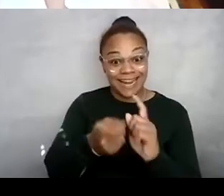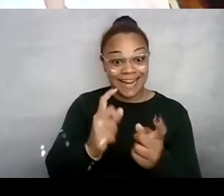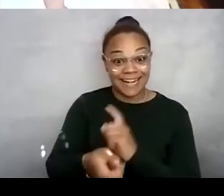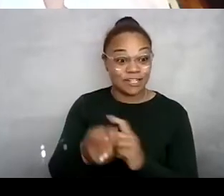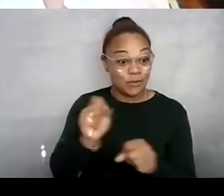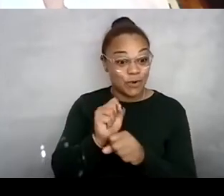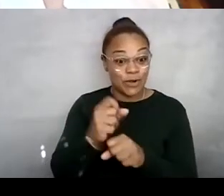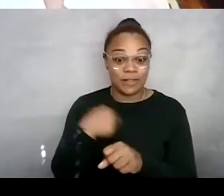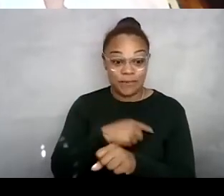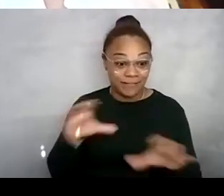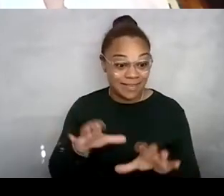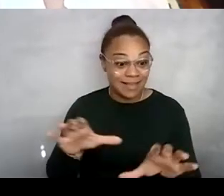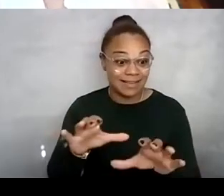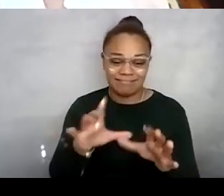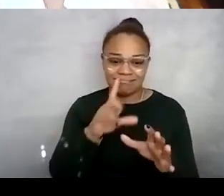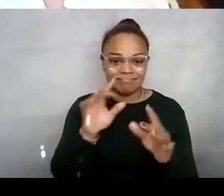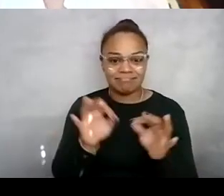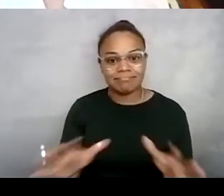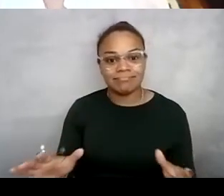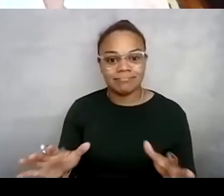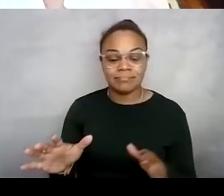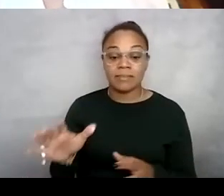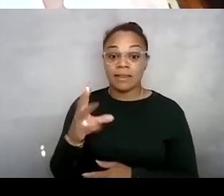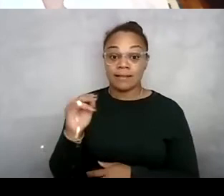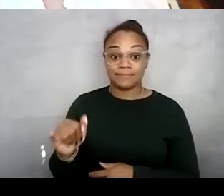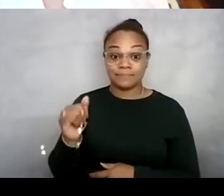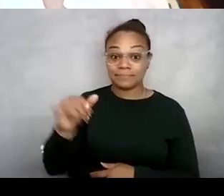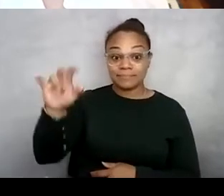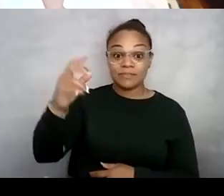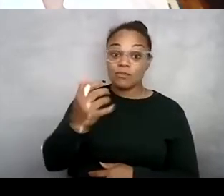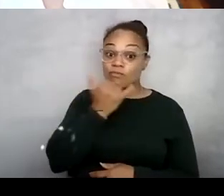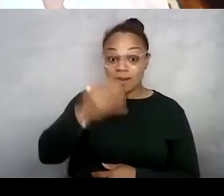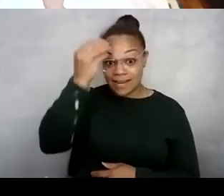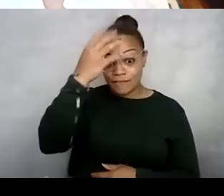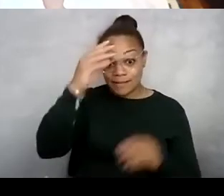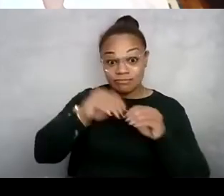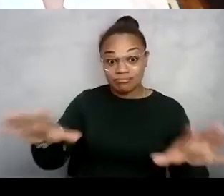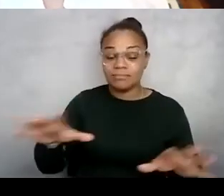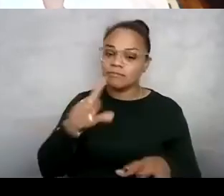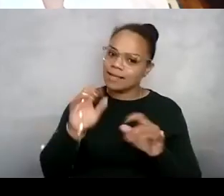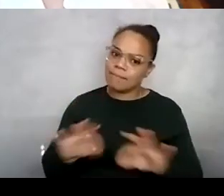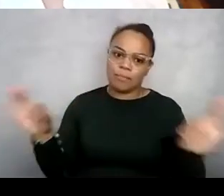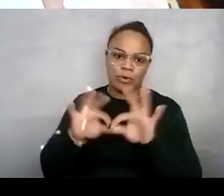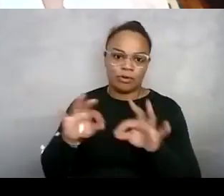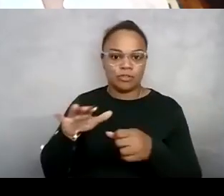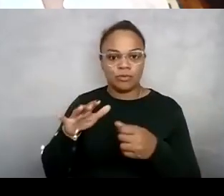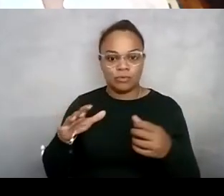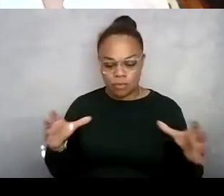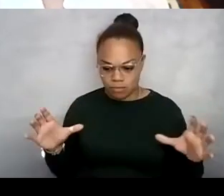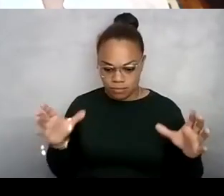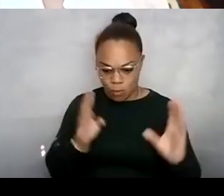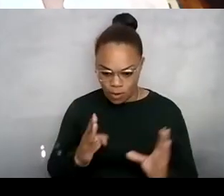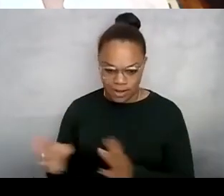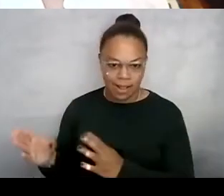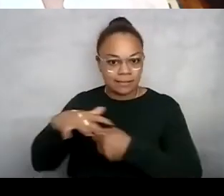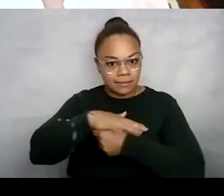diminished. And the disinformation piece, again, I go back to how important it is to organize on the local level, because your neighbor is getting